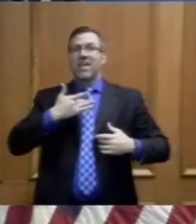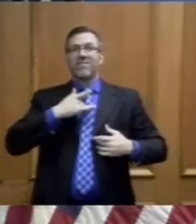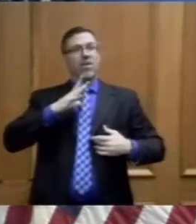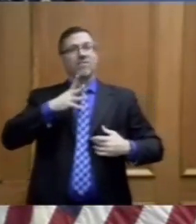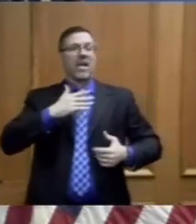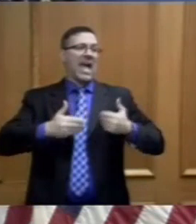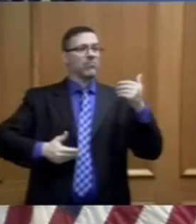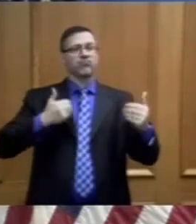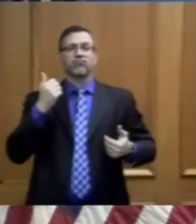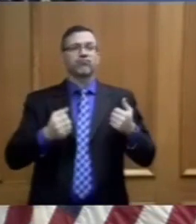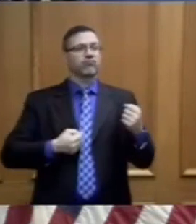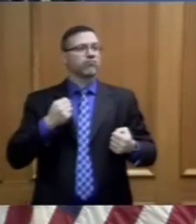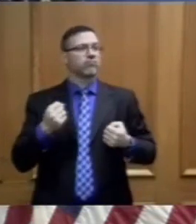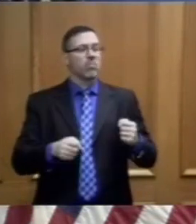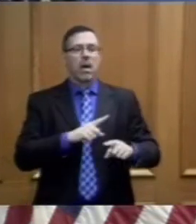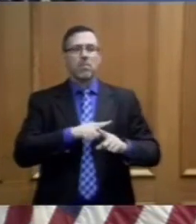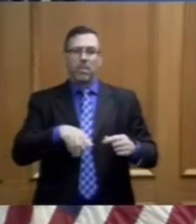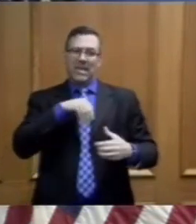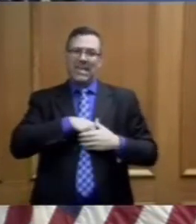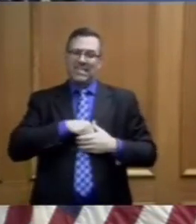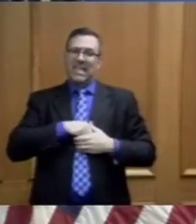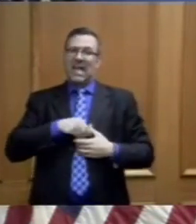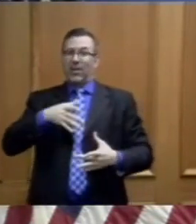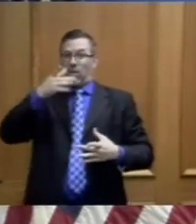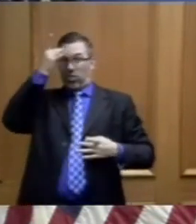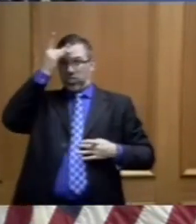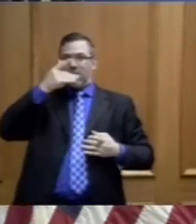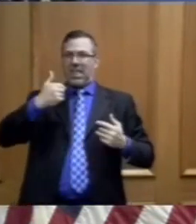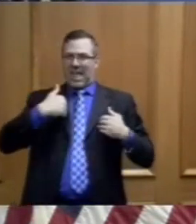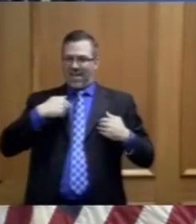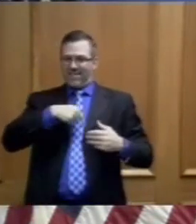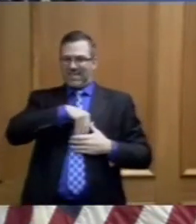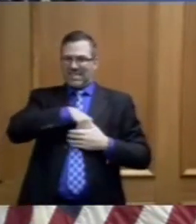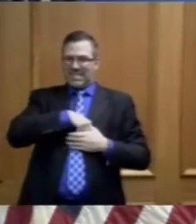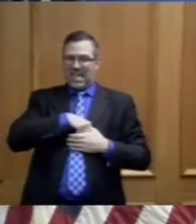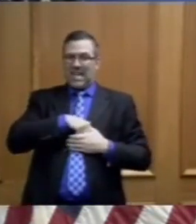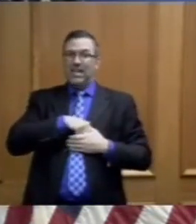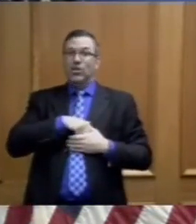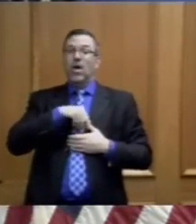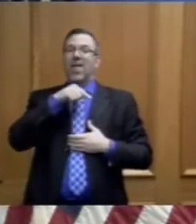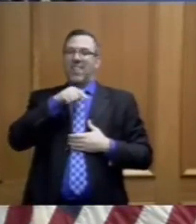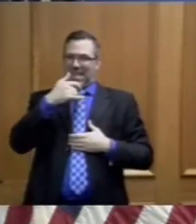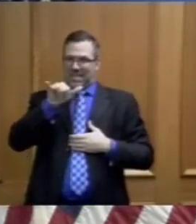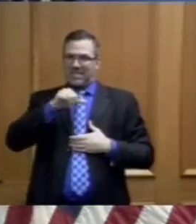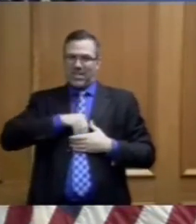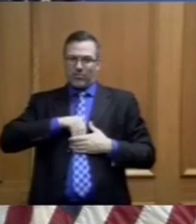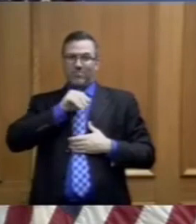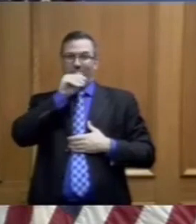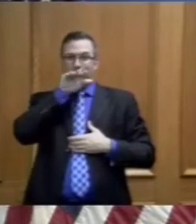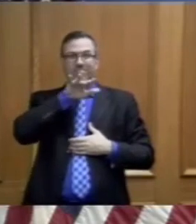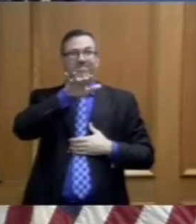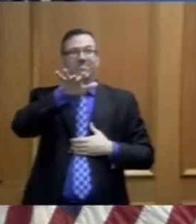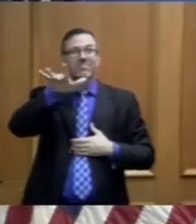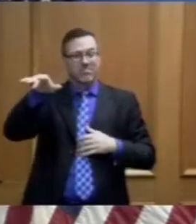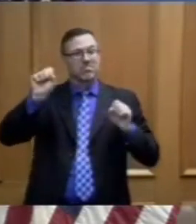seems to be even more prevalent in the elderly, and so we're still awaiting to see what role that has to play.